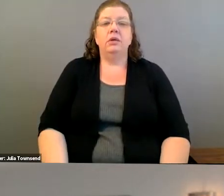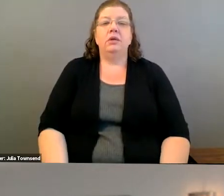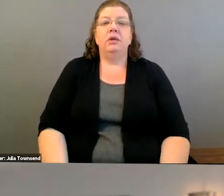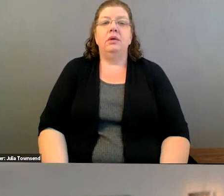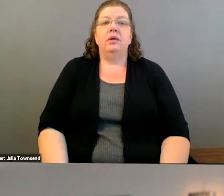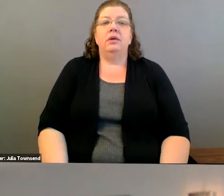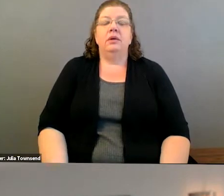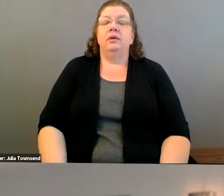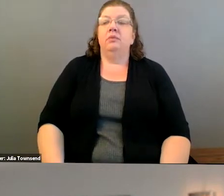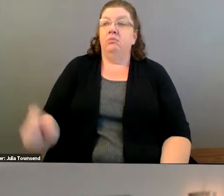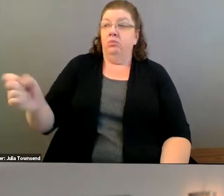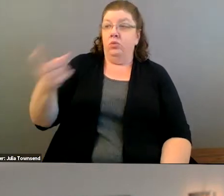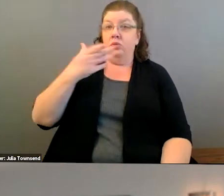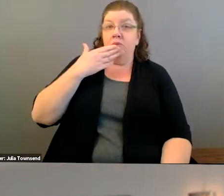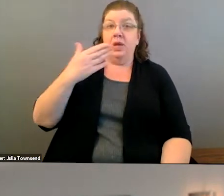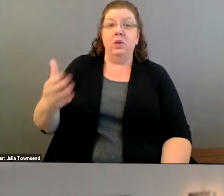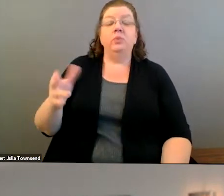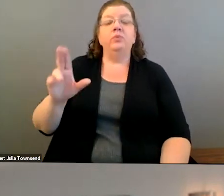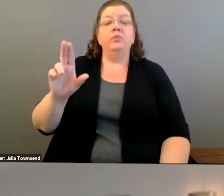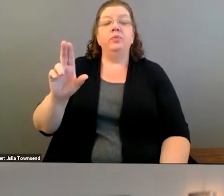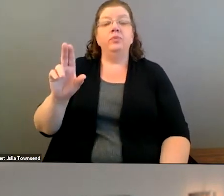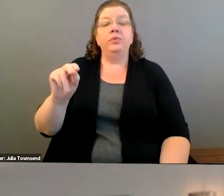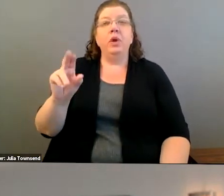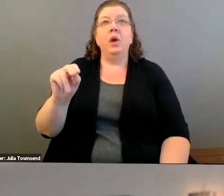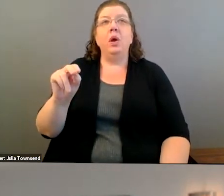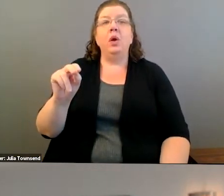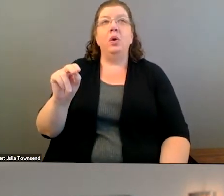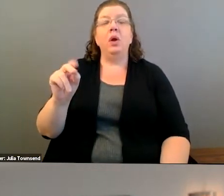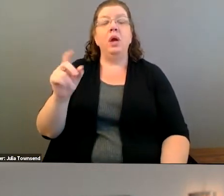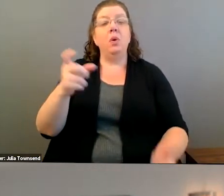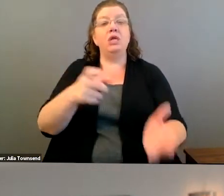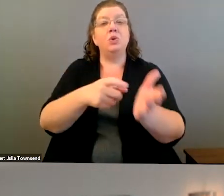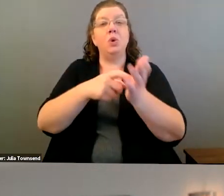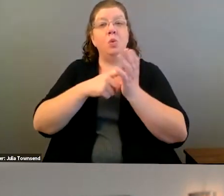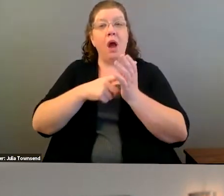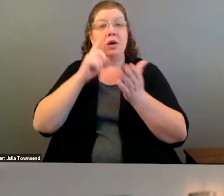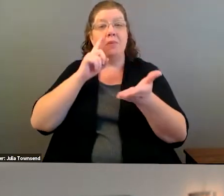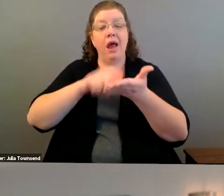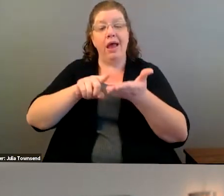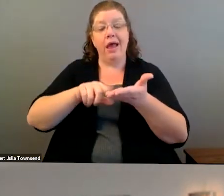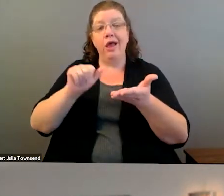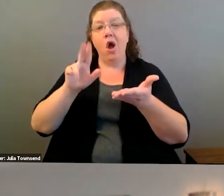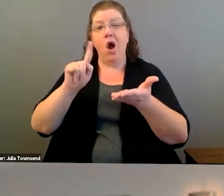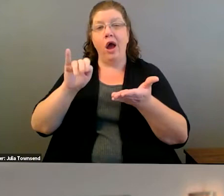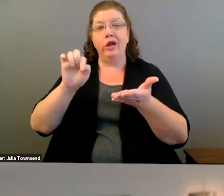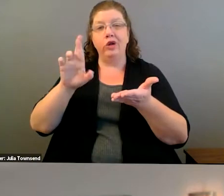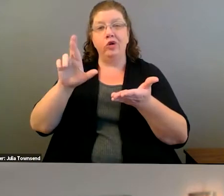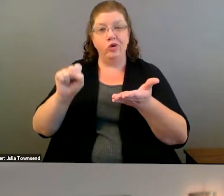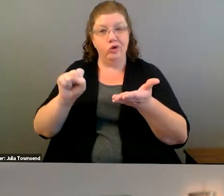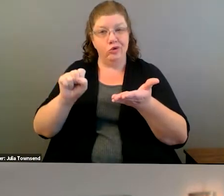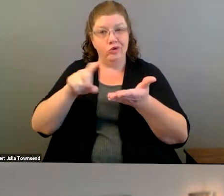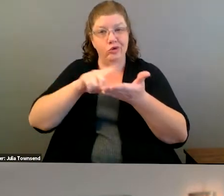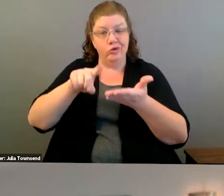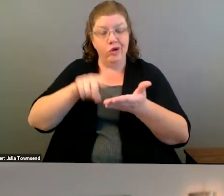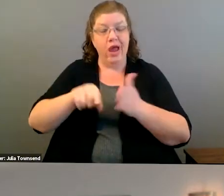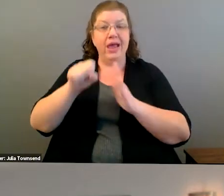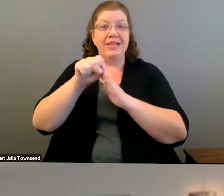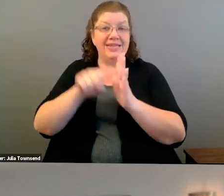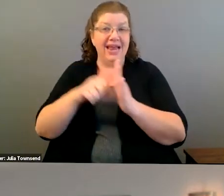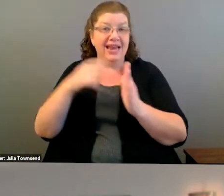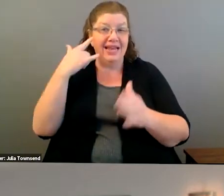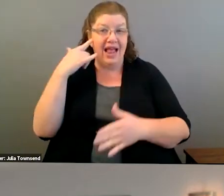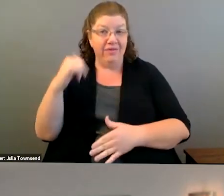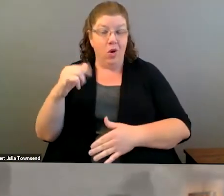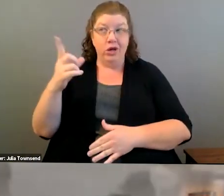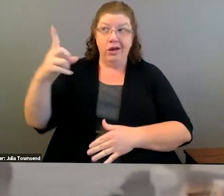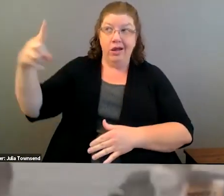Thank you for that question. No, it's been required by our auditors and the state of California that they want